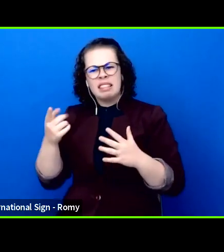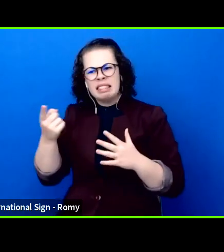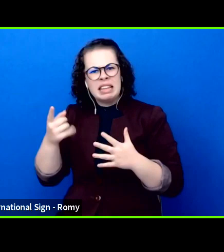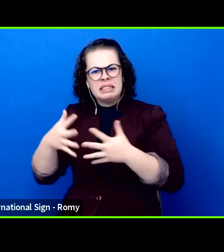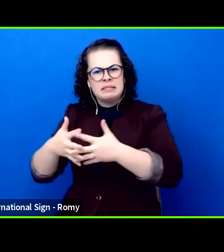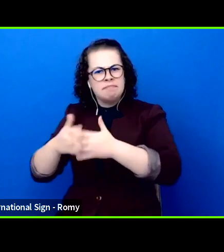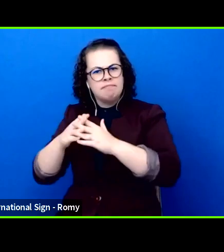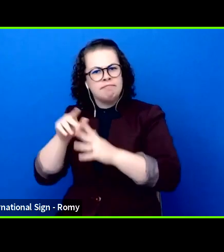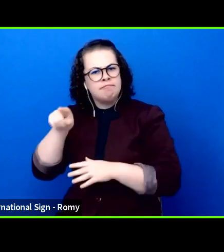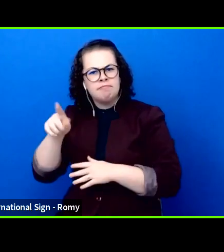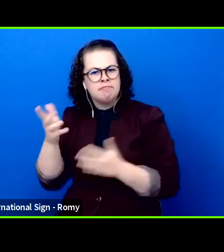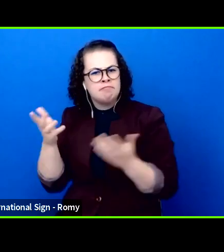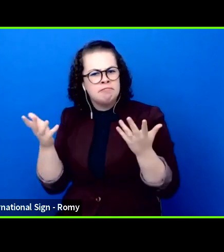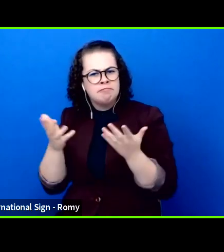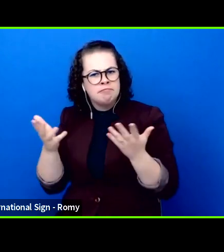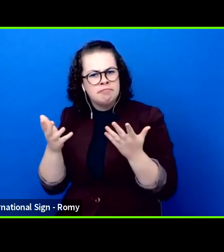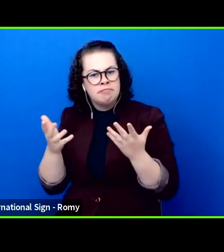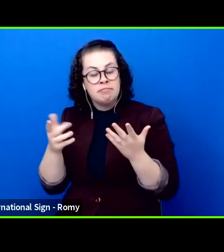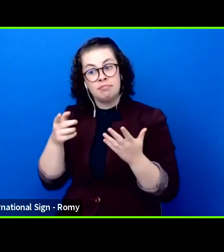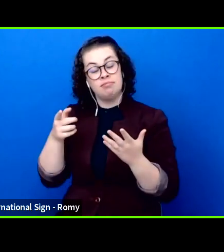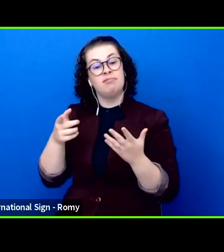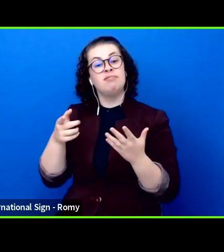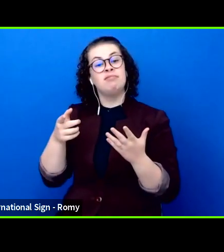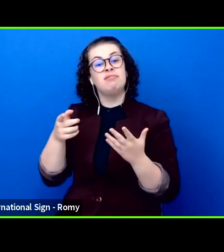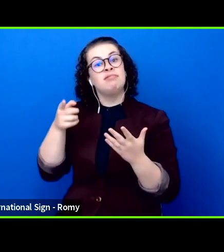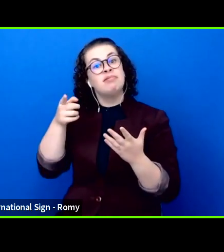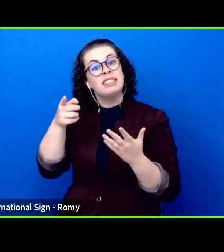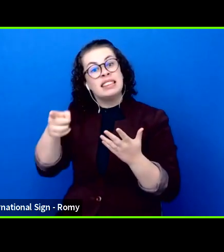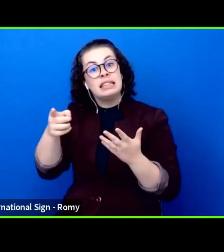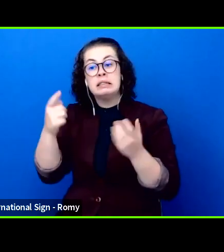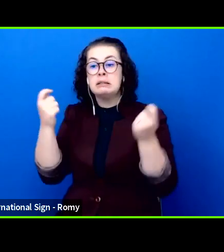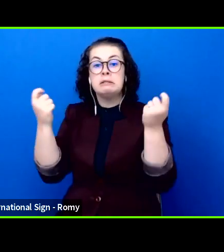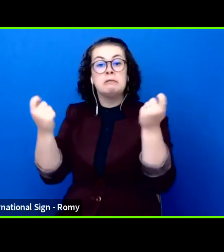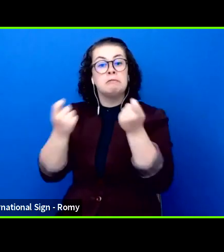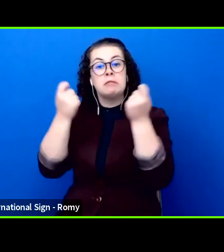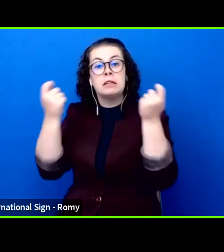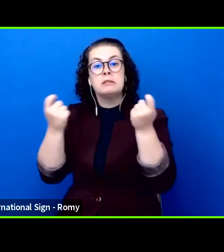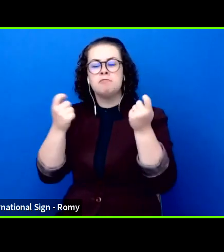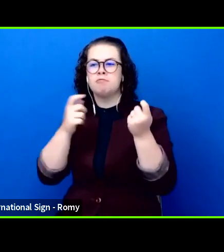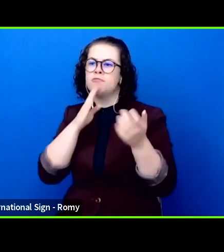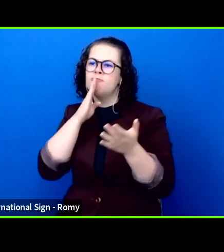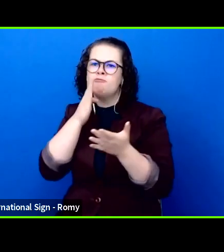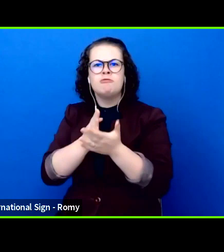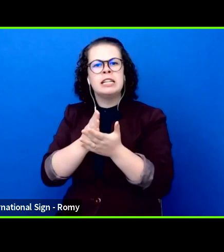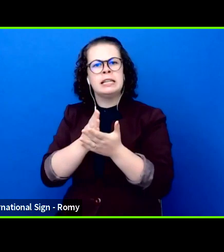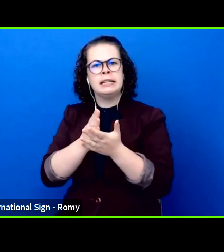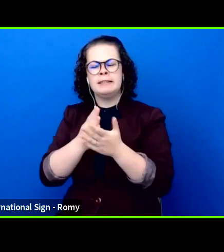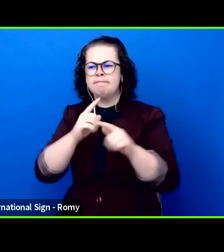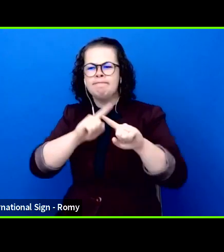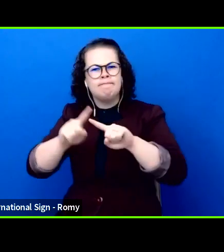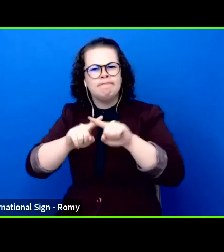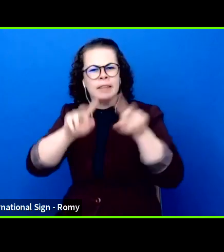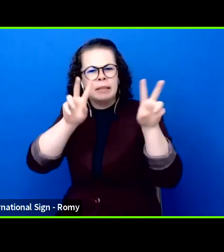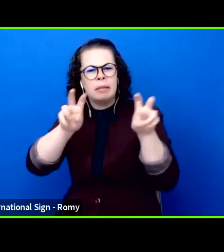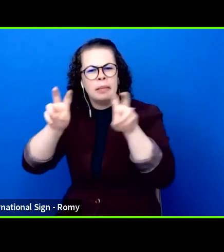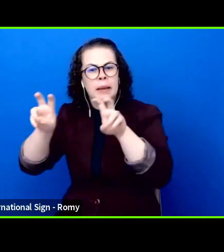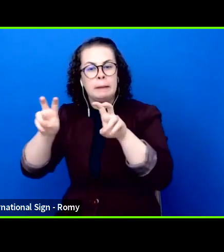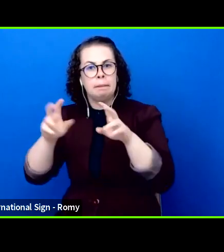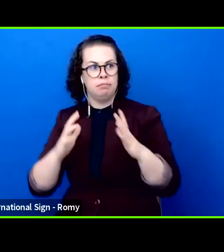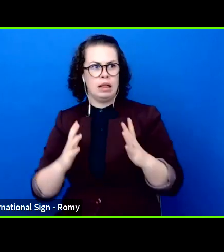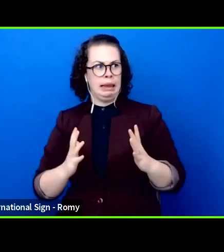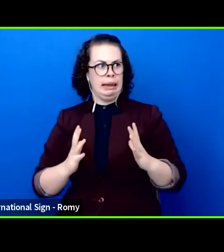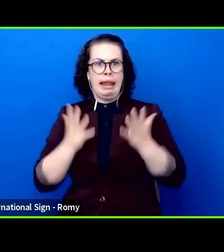And so this festival conveys something about the realities of life and the conditions